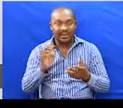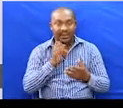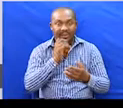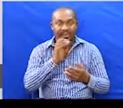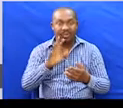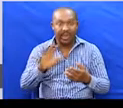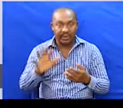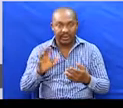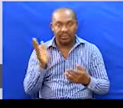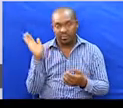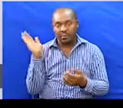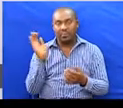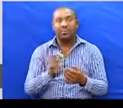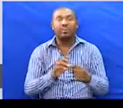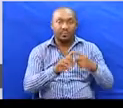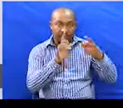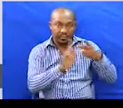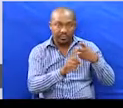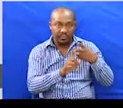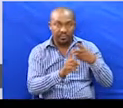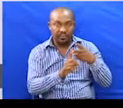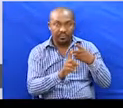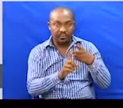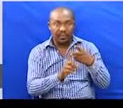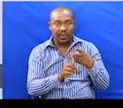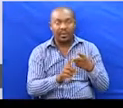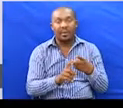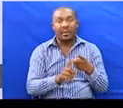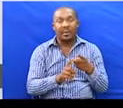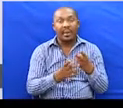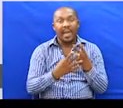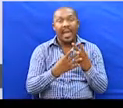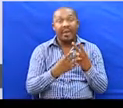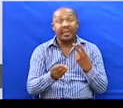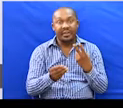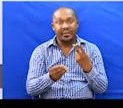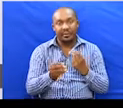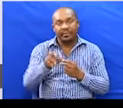The second one is what? Heredity.